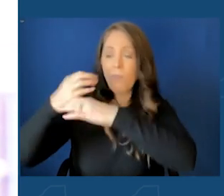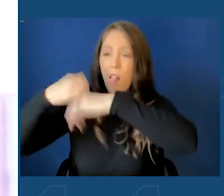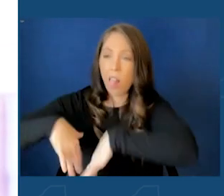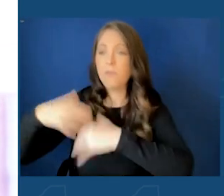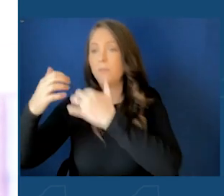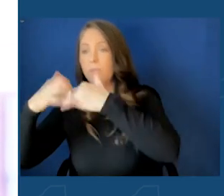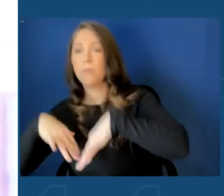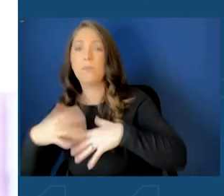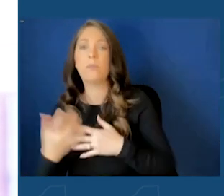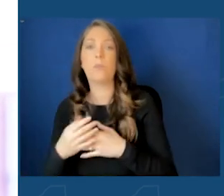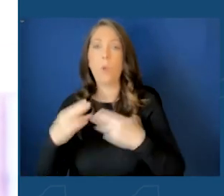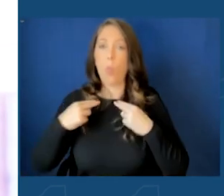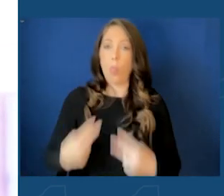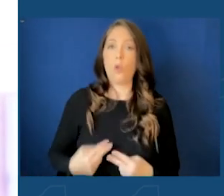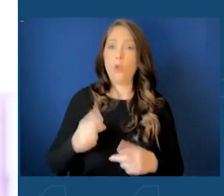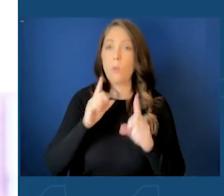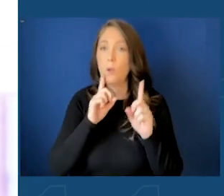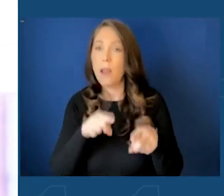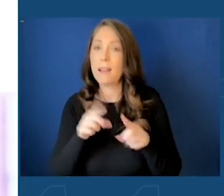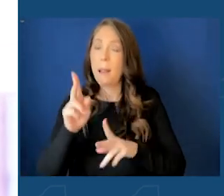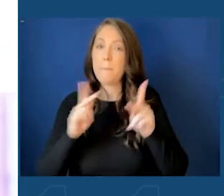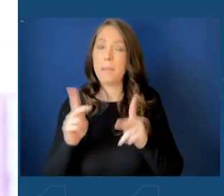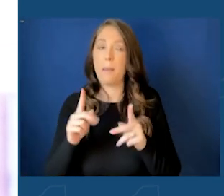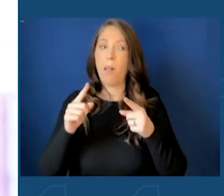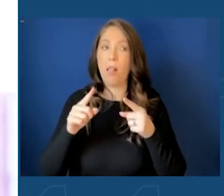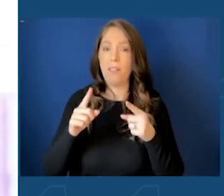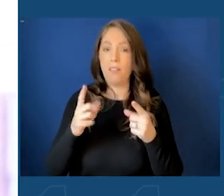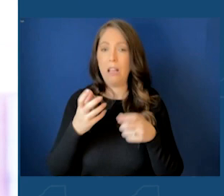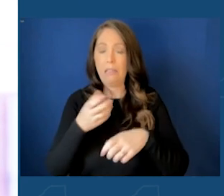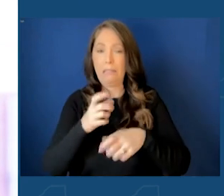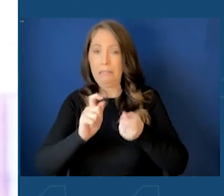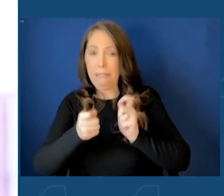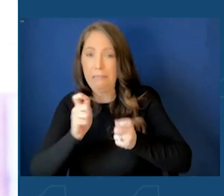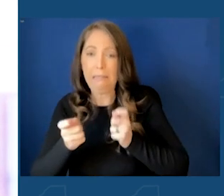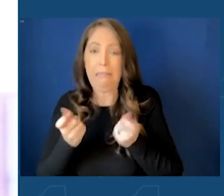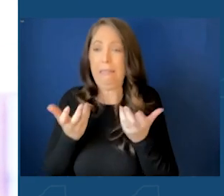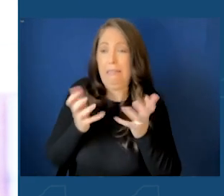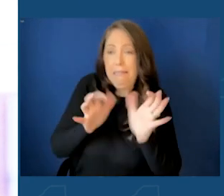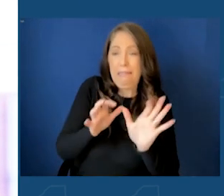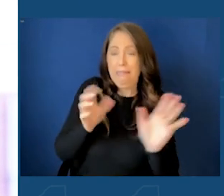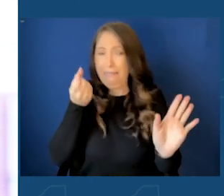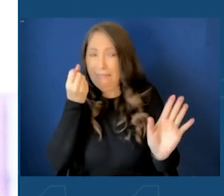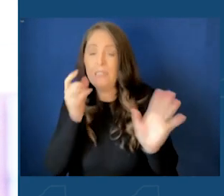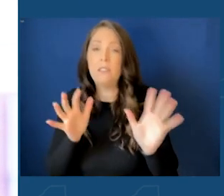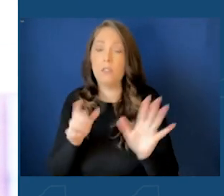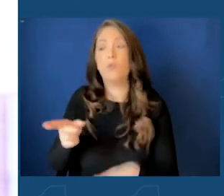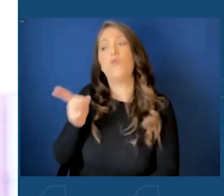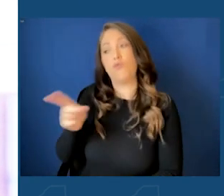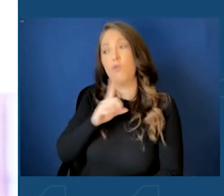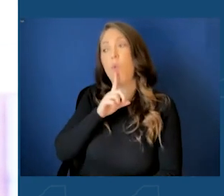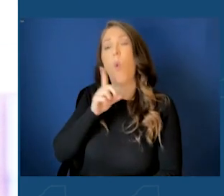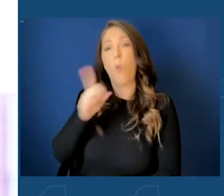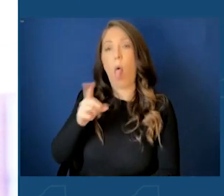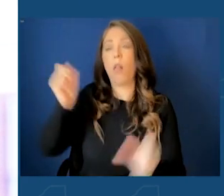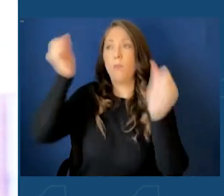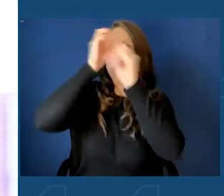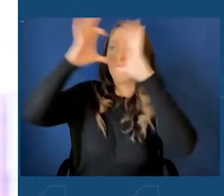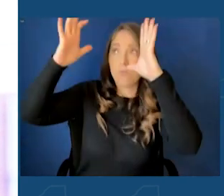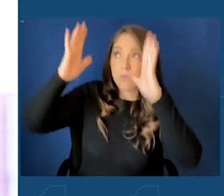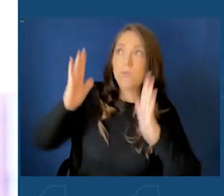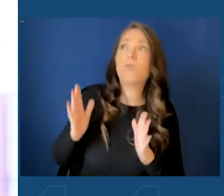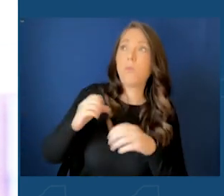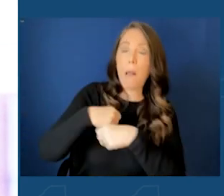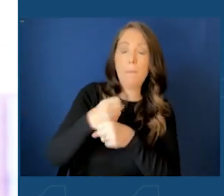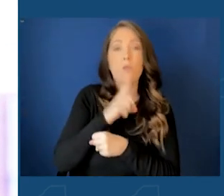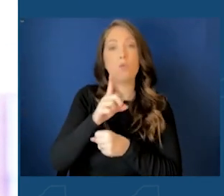people are opposed change, they don't understand it, they don't welcome change, and you have really been a visionary to make sure that people here in